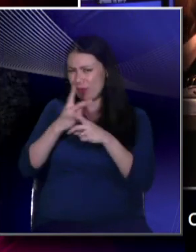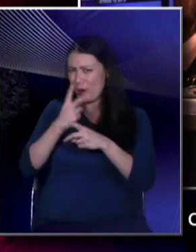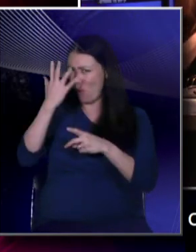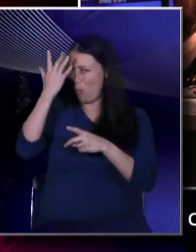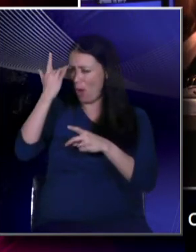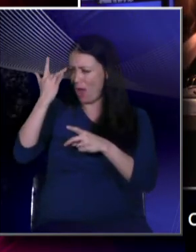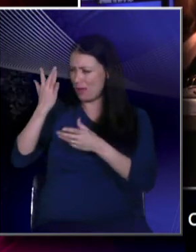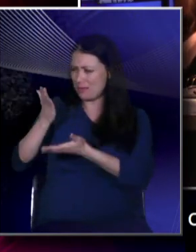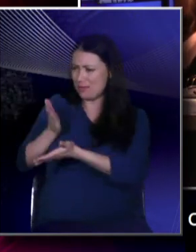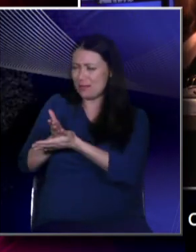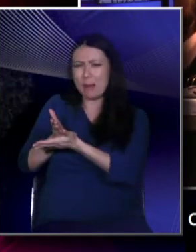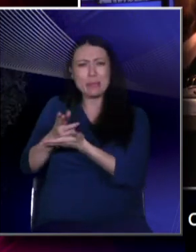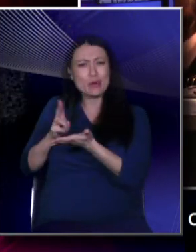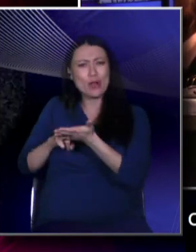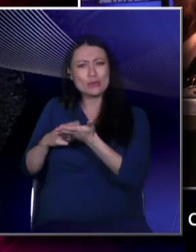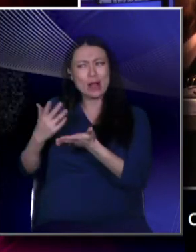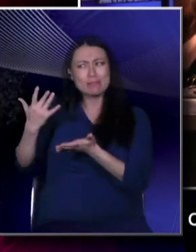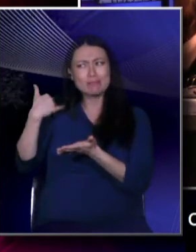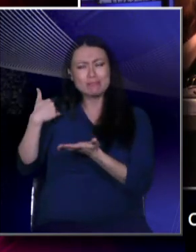away. But